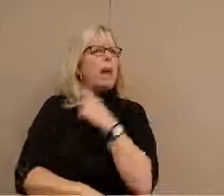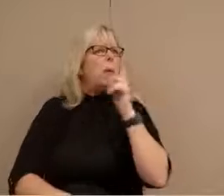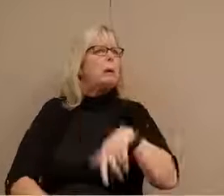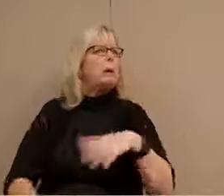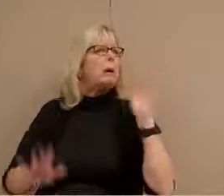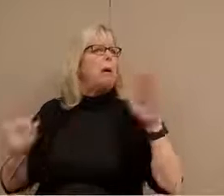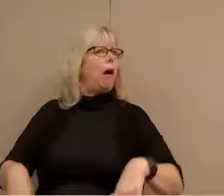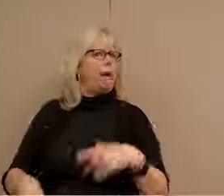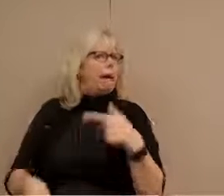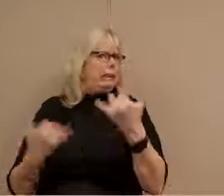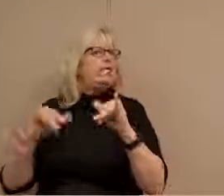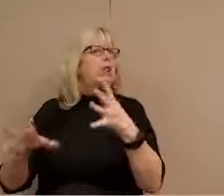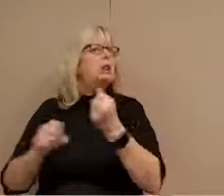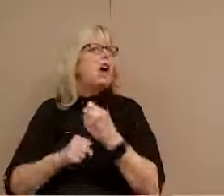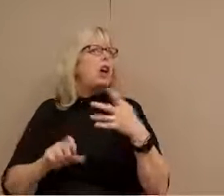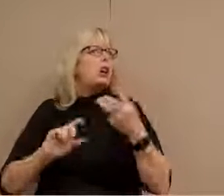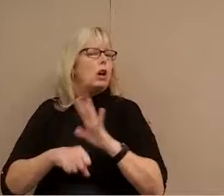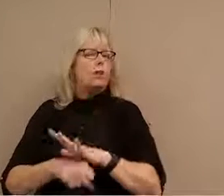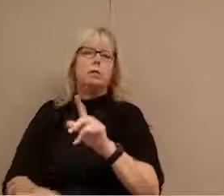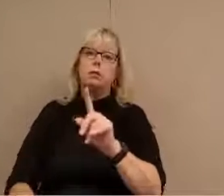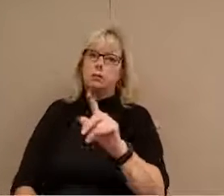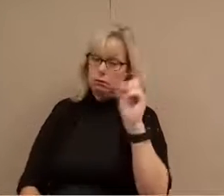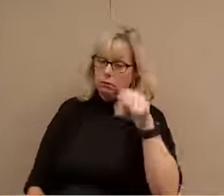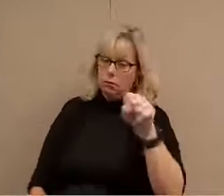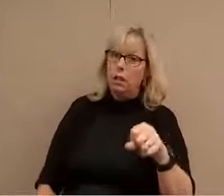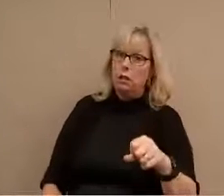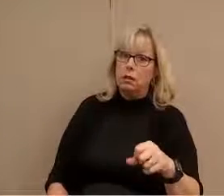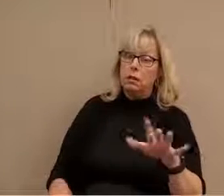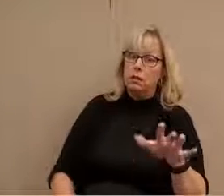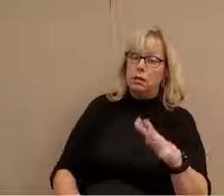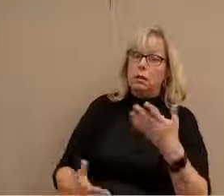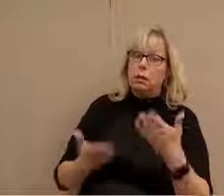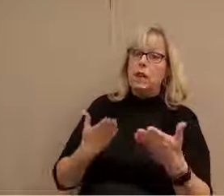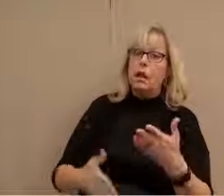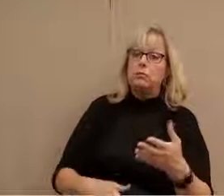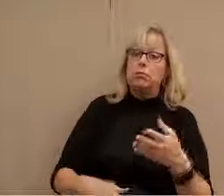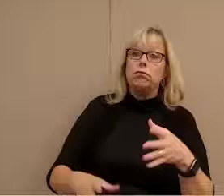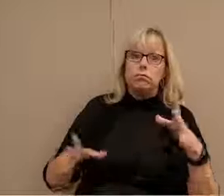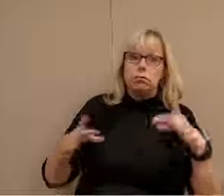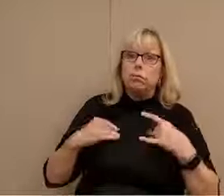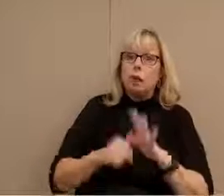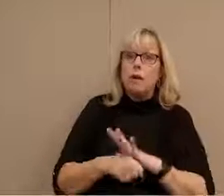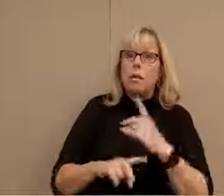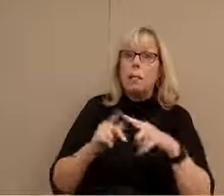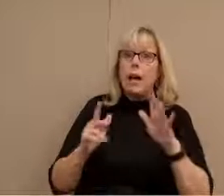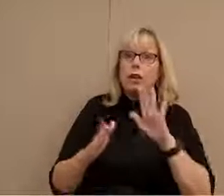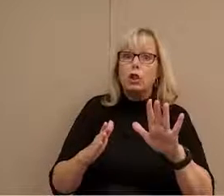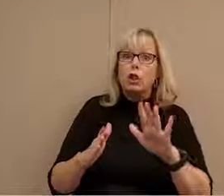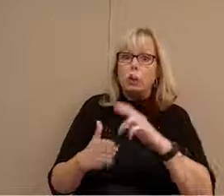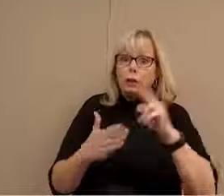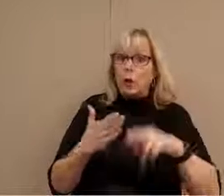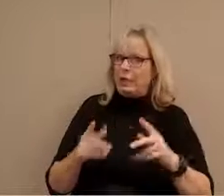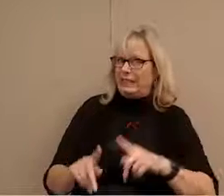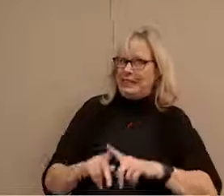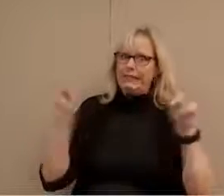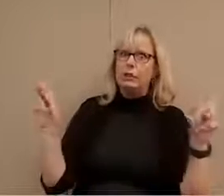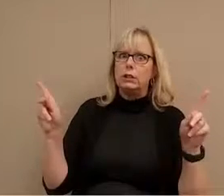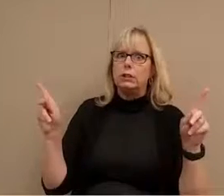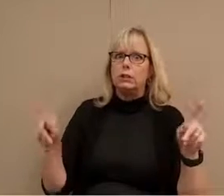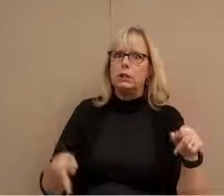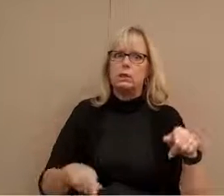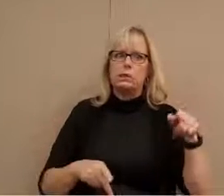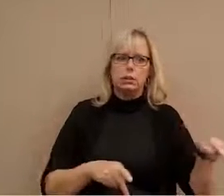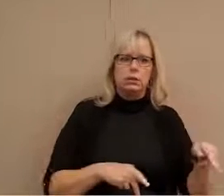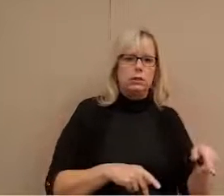they were vaccinated. Well, your outcome is going to be vastly different if you're vaccinated or unvaccinated if you get COVID. And by